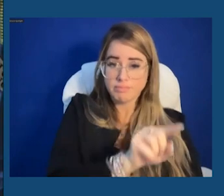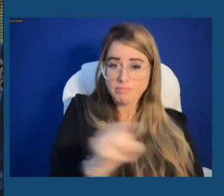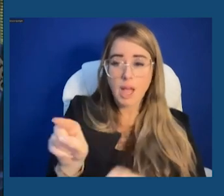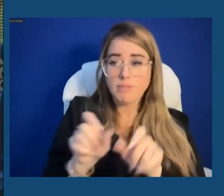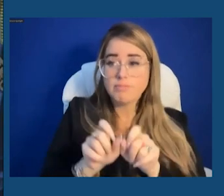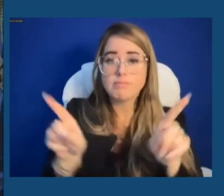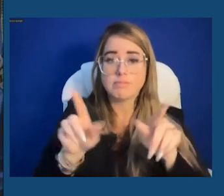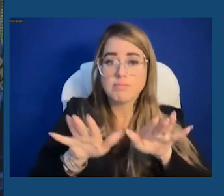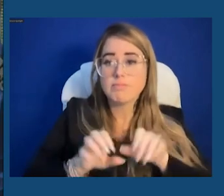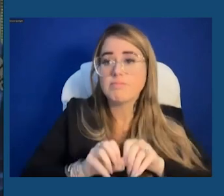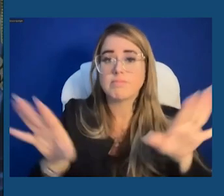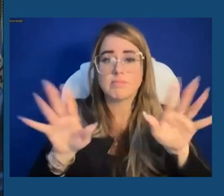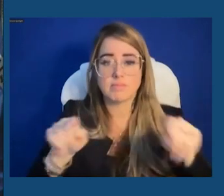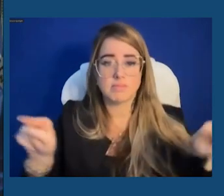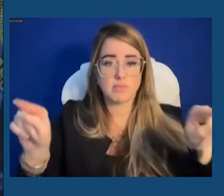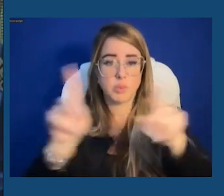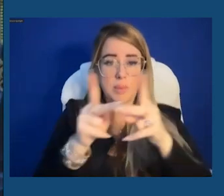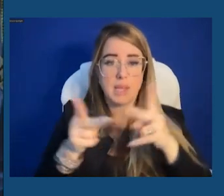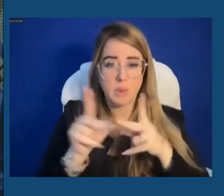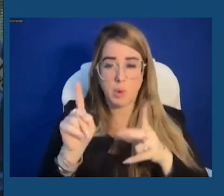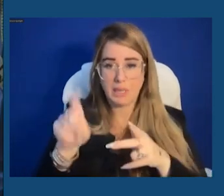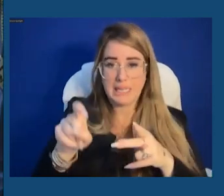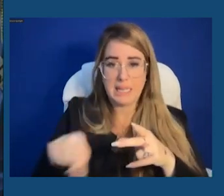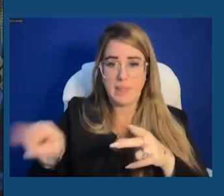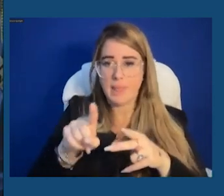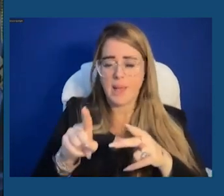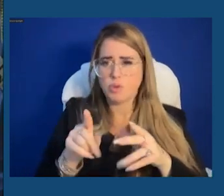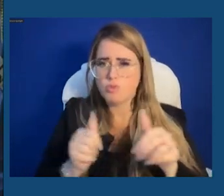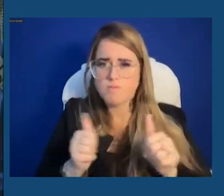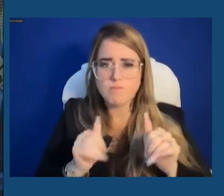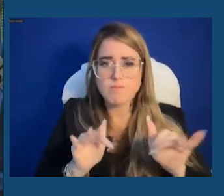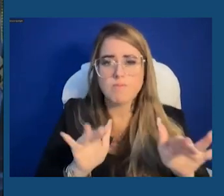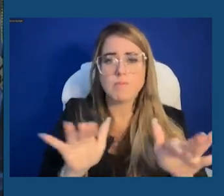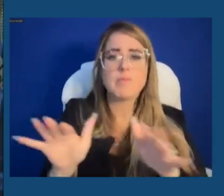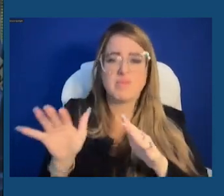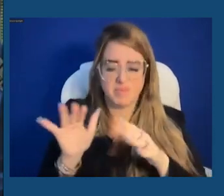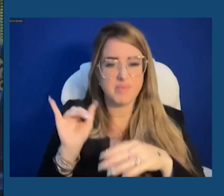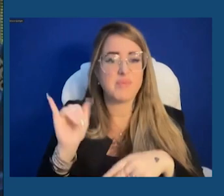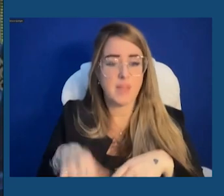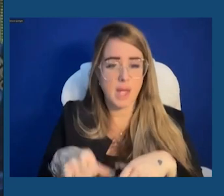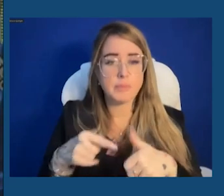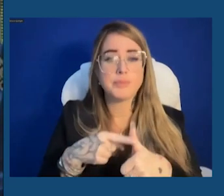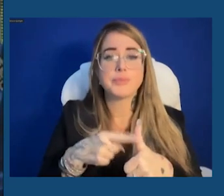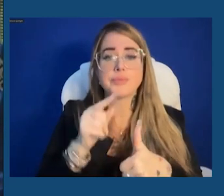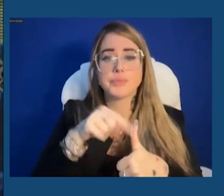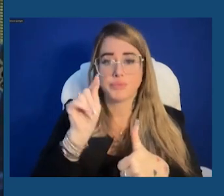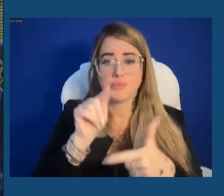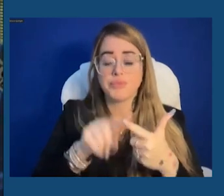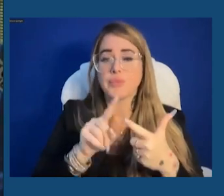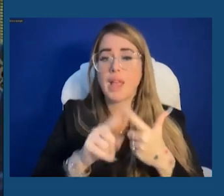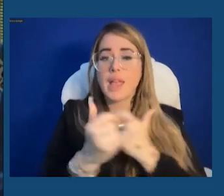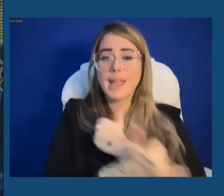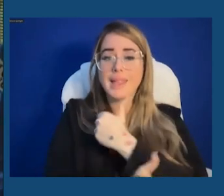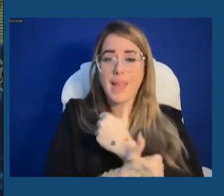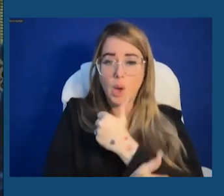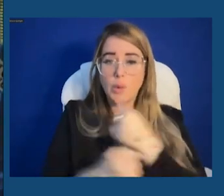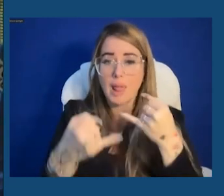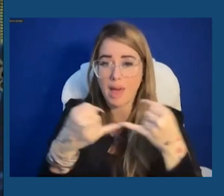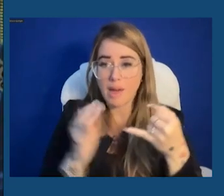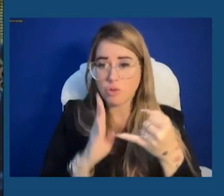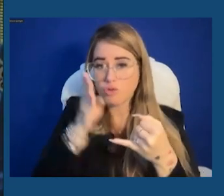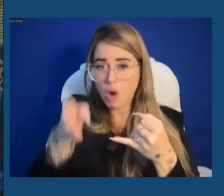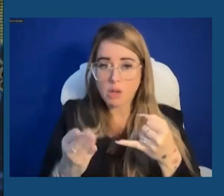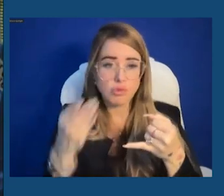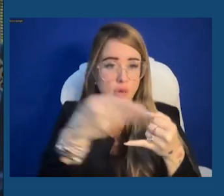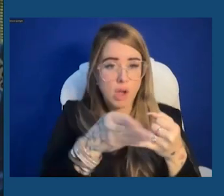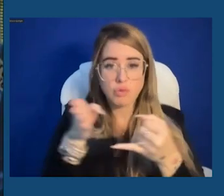places we needed them the most. So we did this. We also developed cross-county lines, partnerships with other local officials,